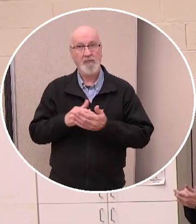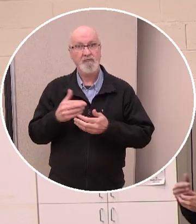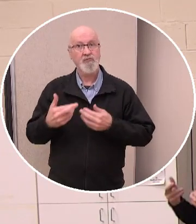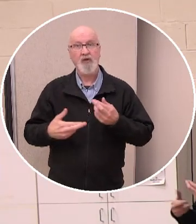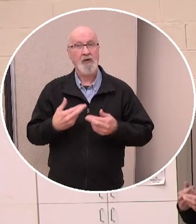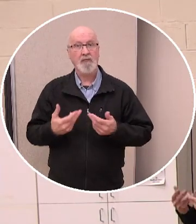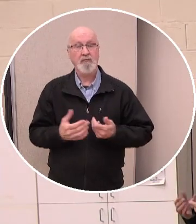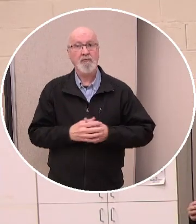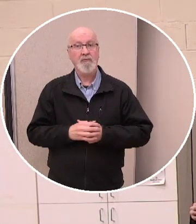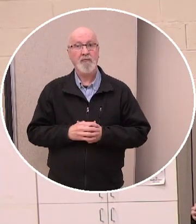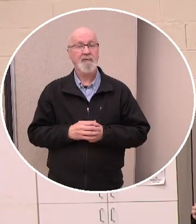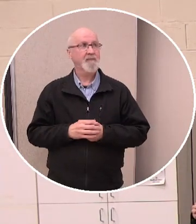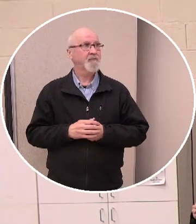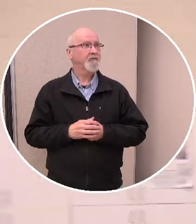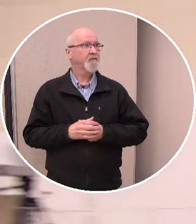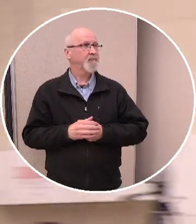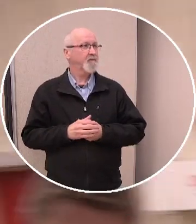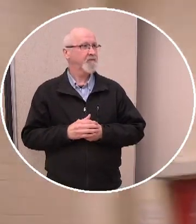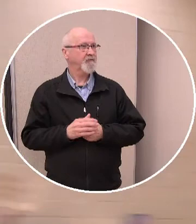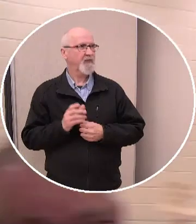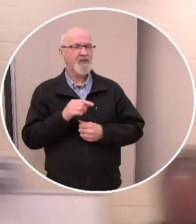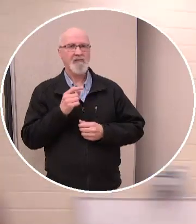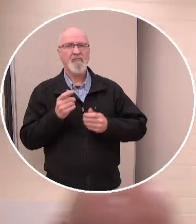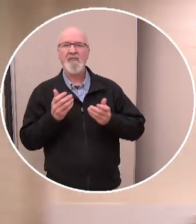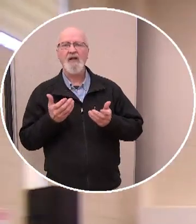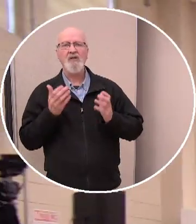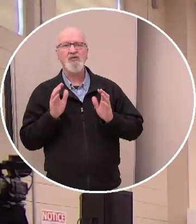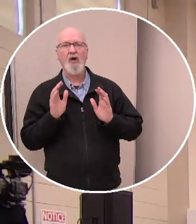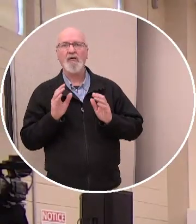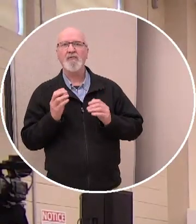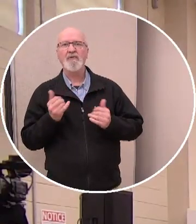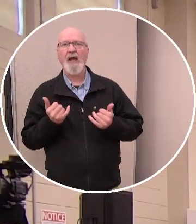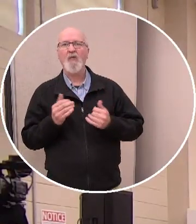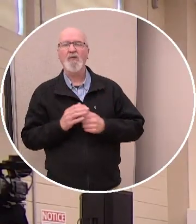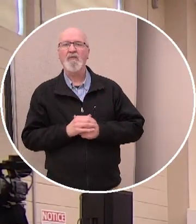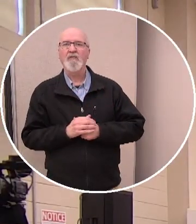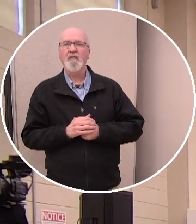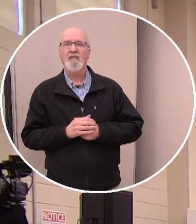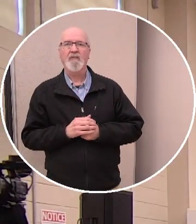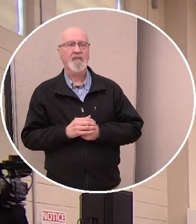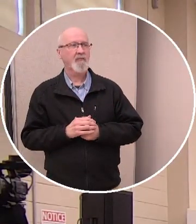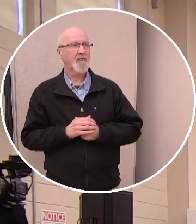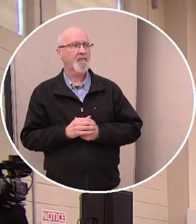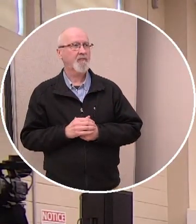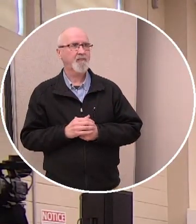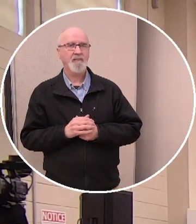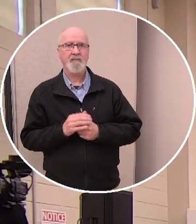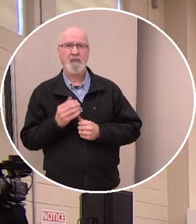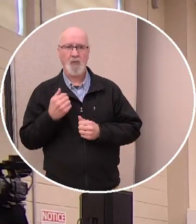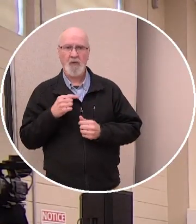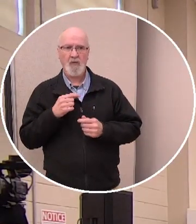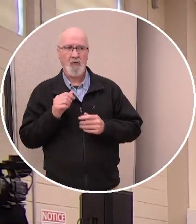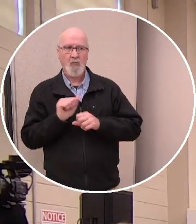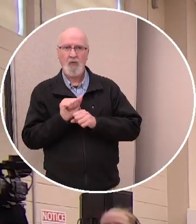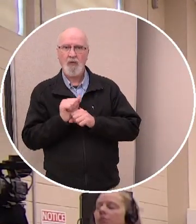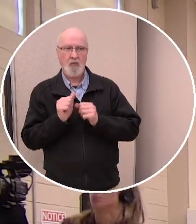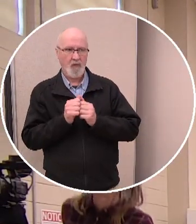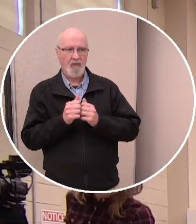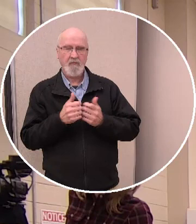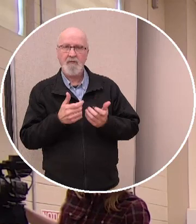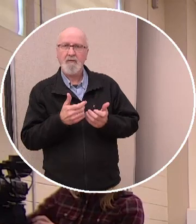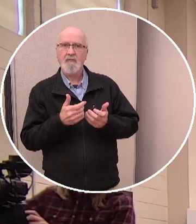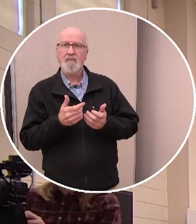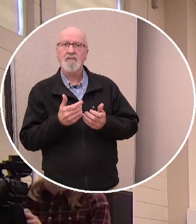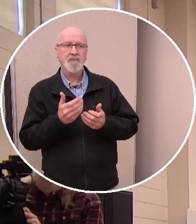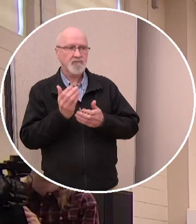ahead. Tony, that's it right now in a nutshell, as you described. We have been working with them. They had a number